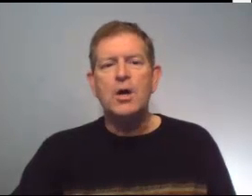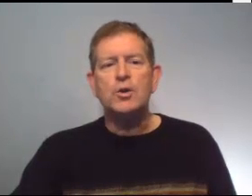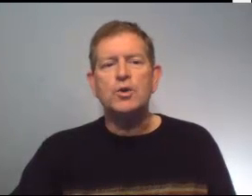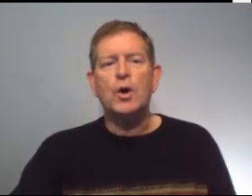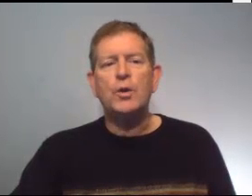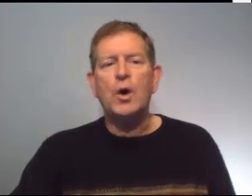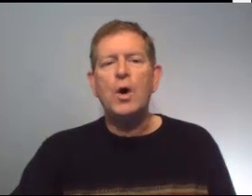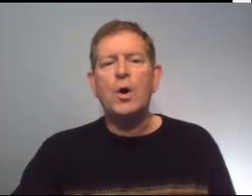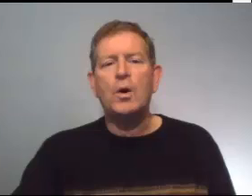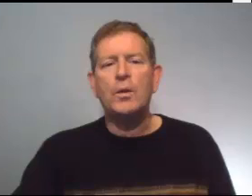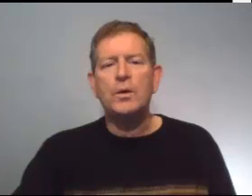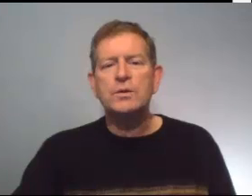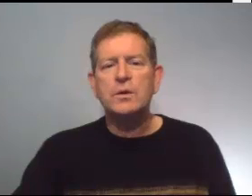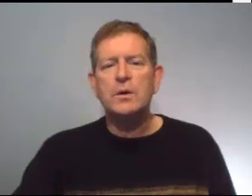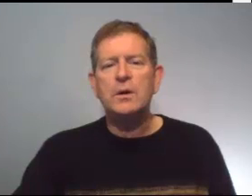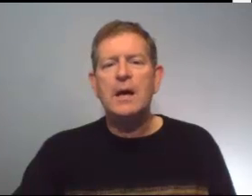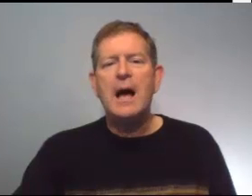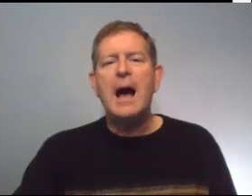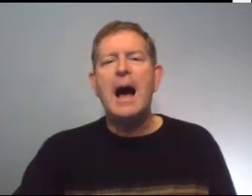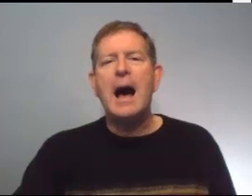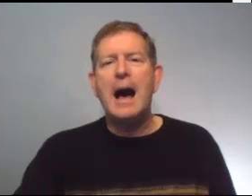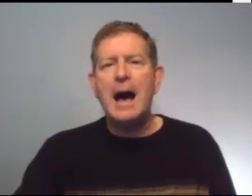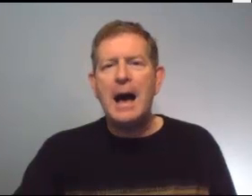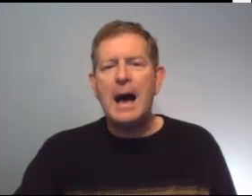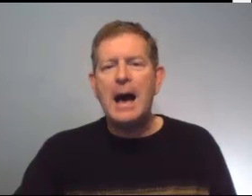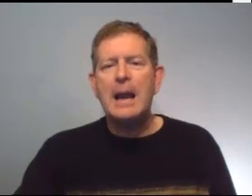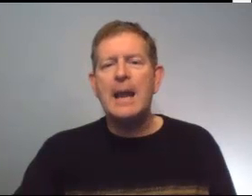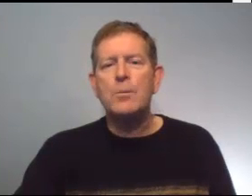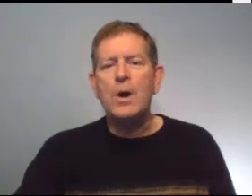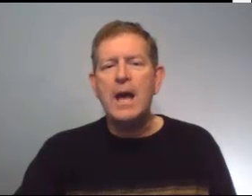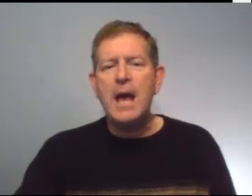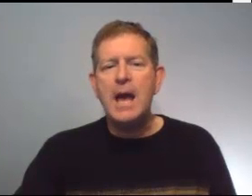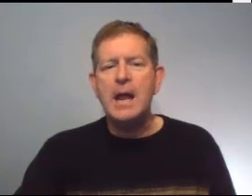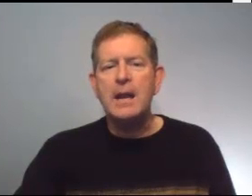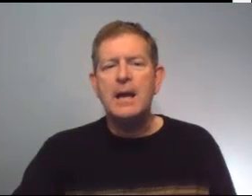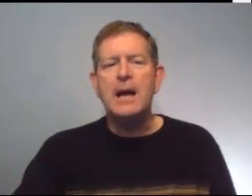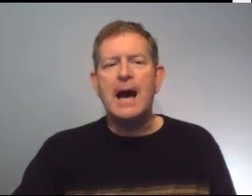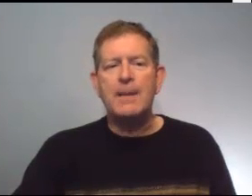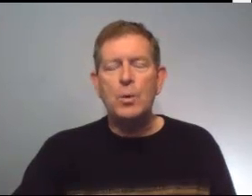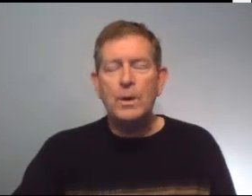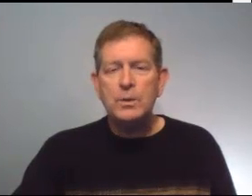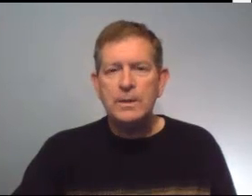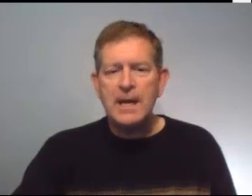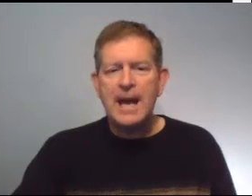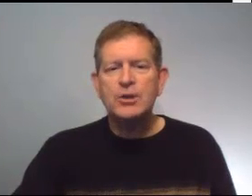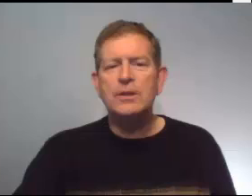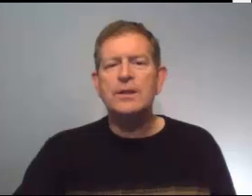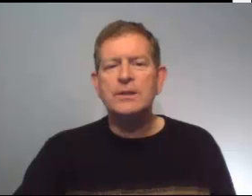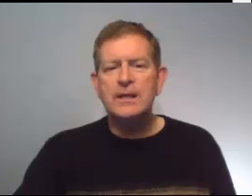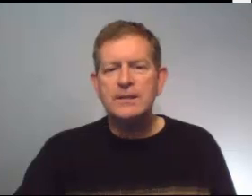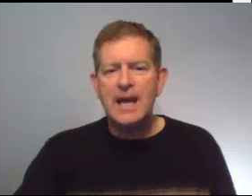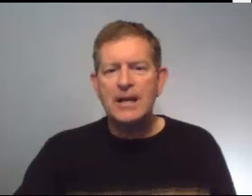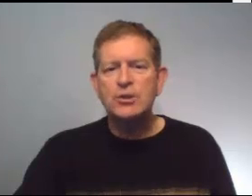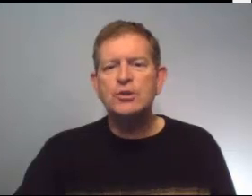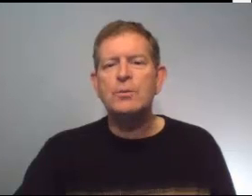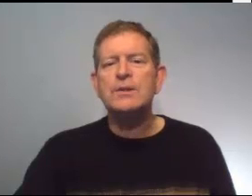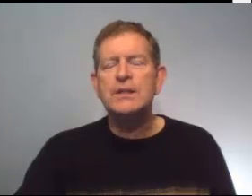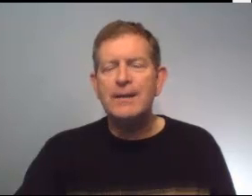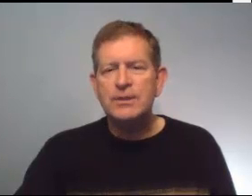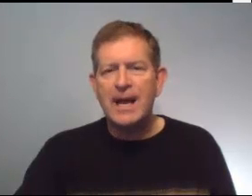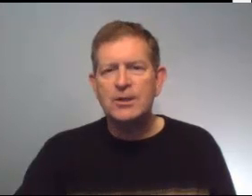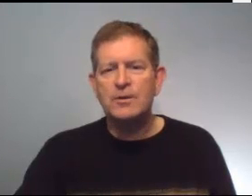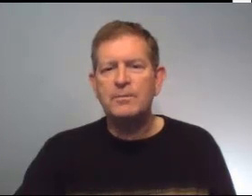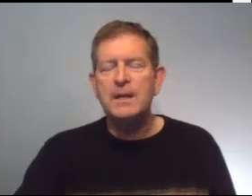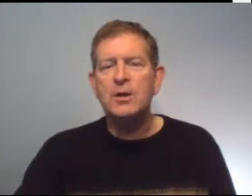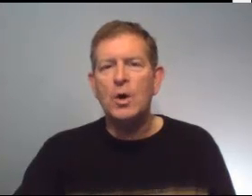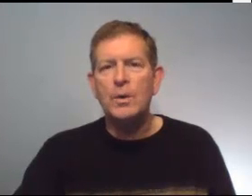woman. Yo no conozco a la mujer. I'm the one doing the action. This is the action. She